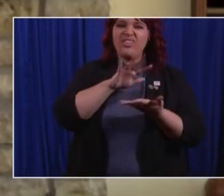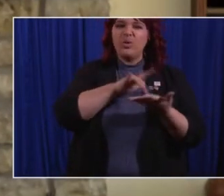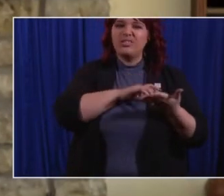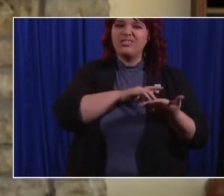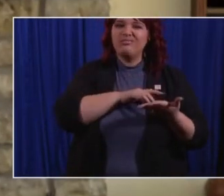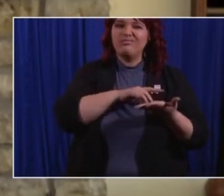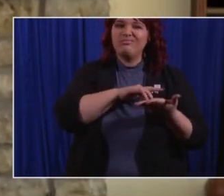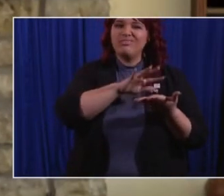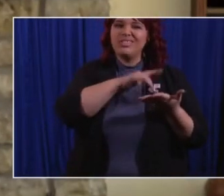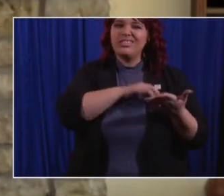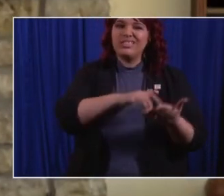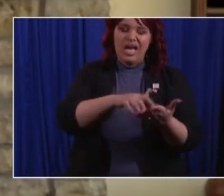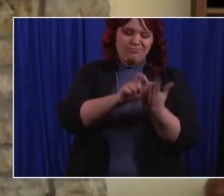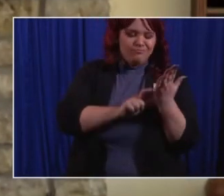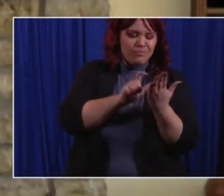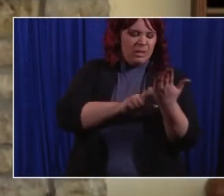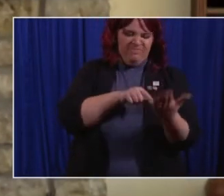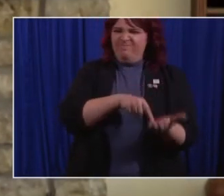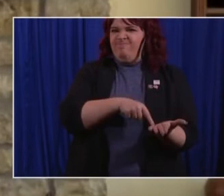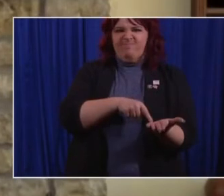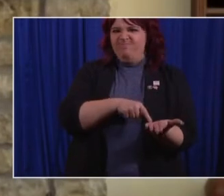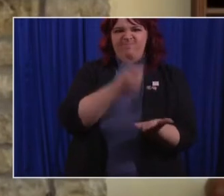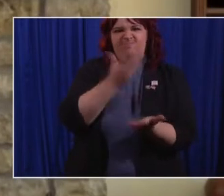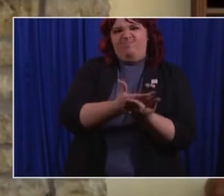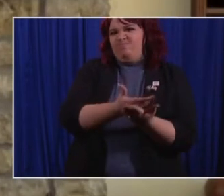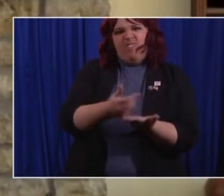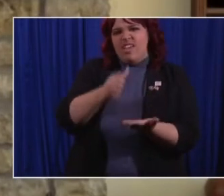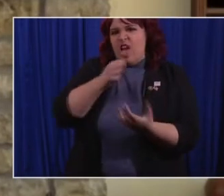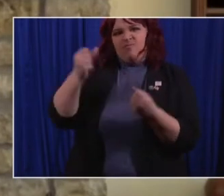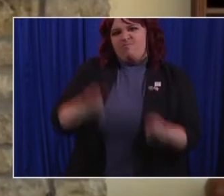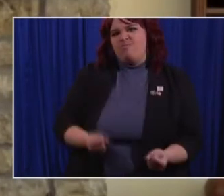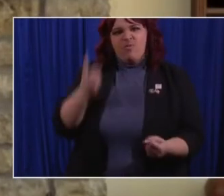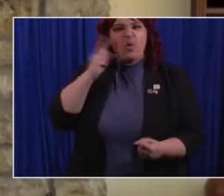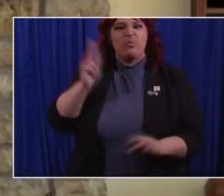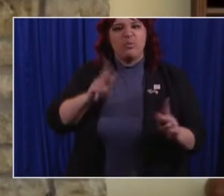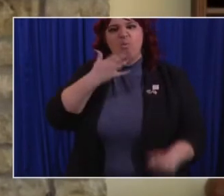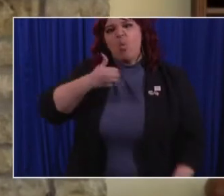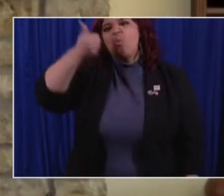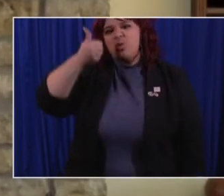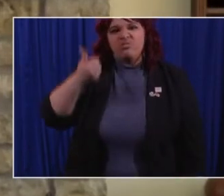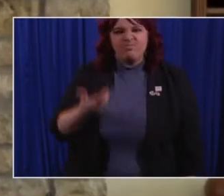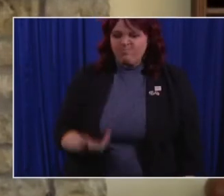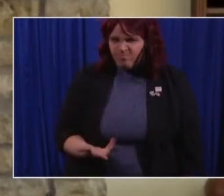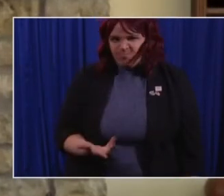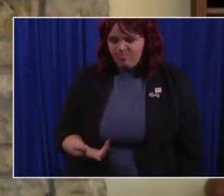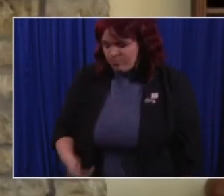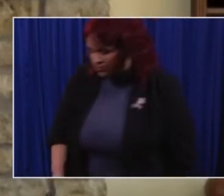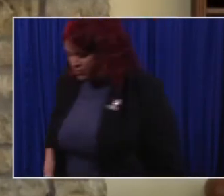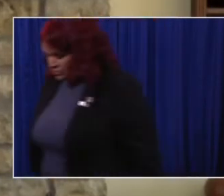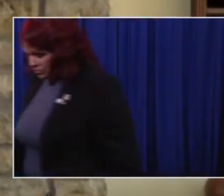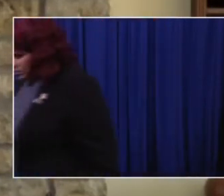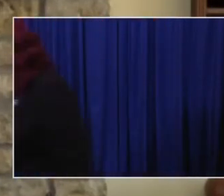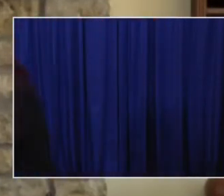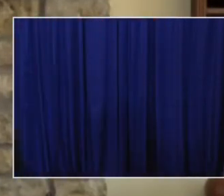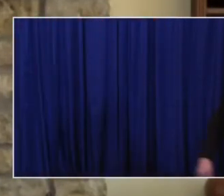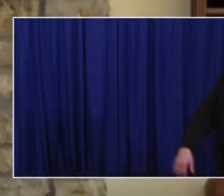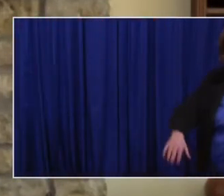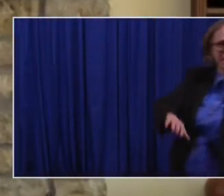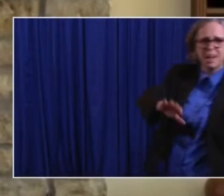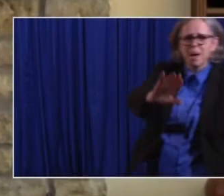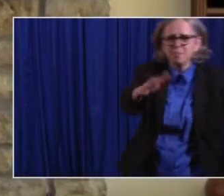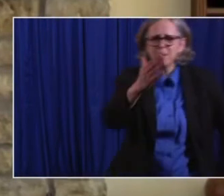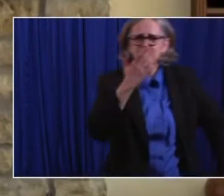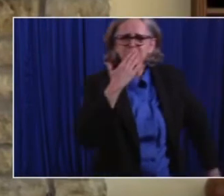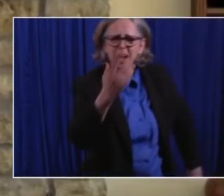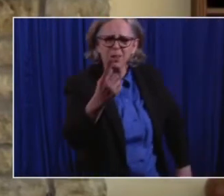that question, but we're really waiting for what's going to occur tomorrow. And anyone who wants to tune